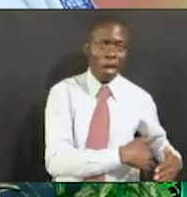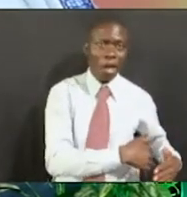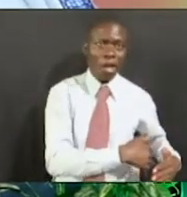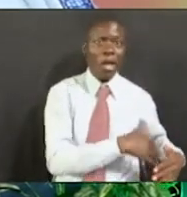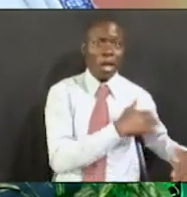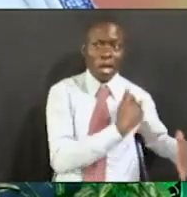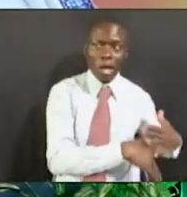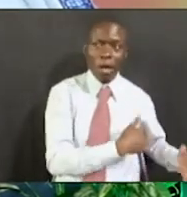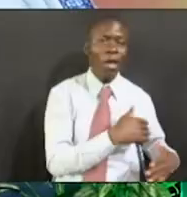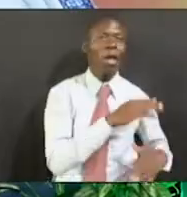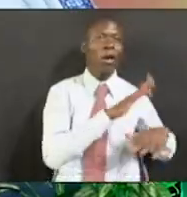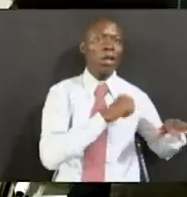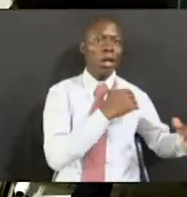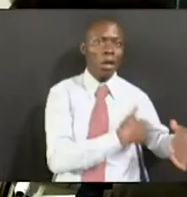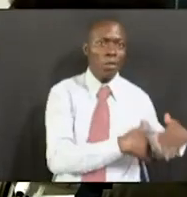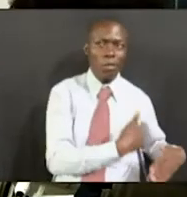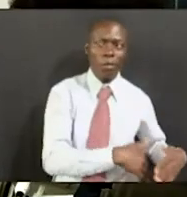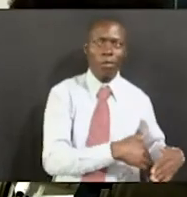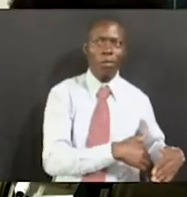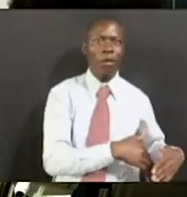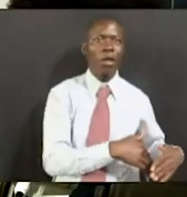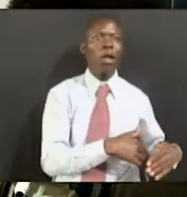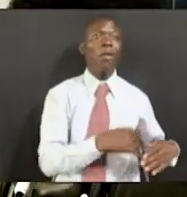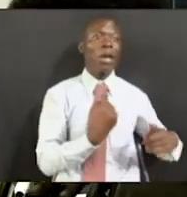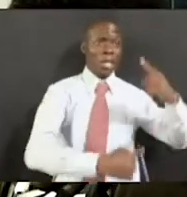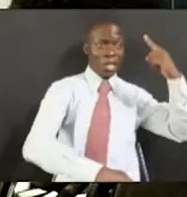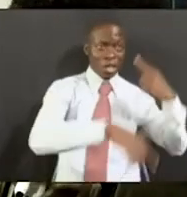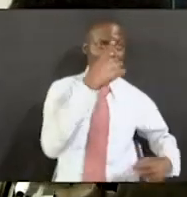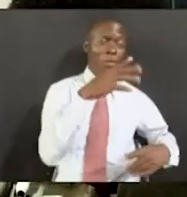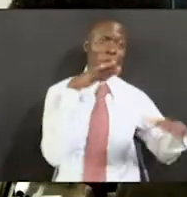neighbor. Oh, neighbor. There's a champion in you.